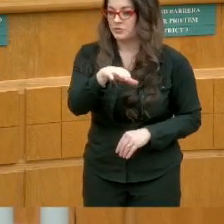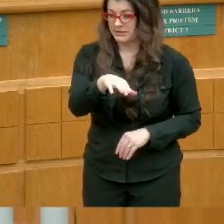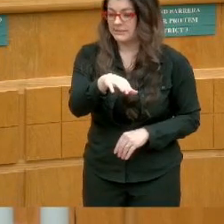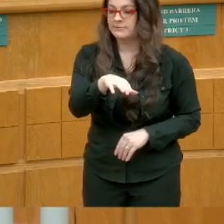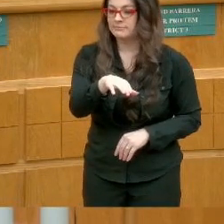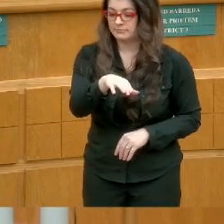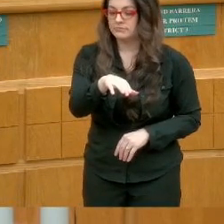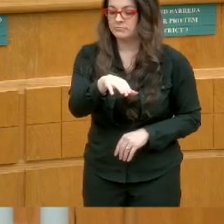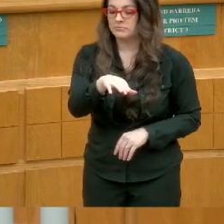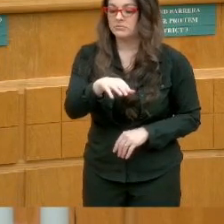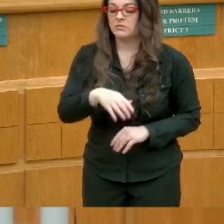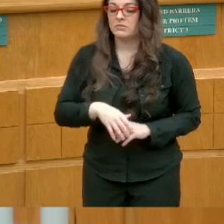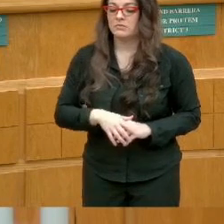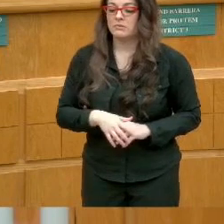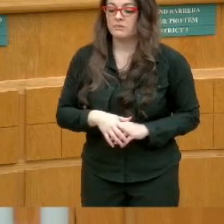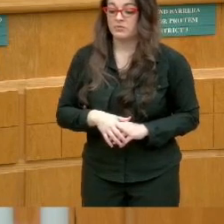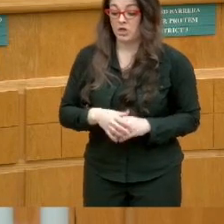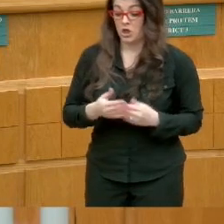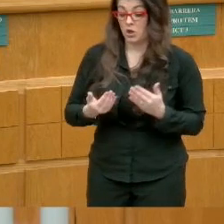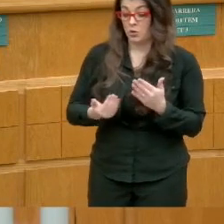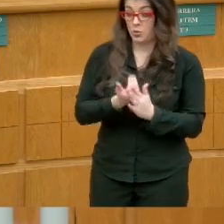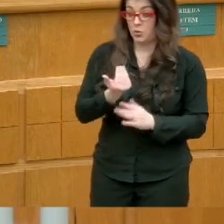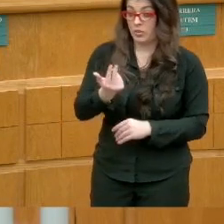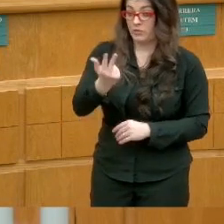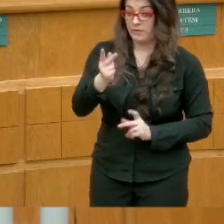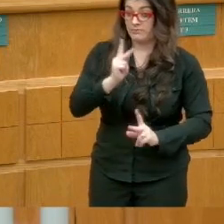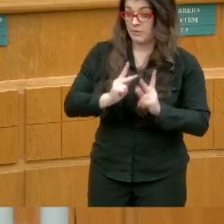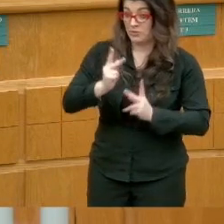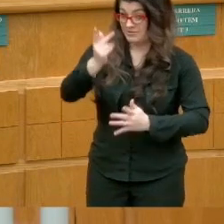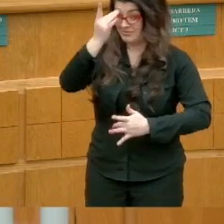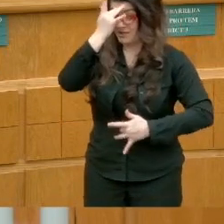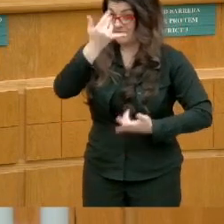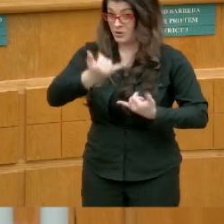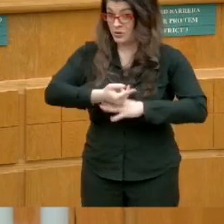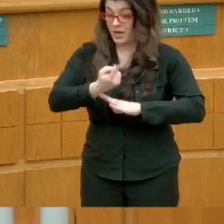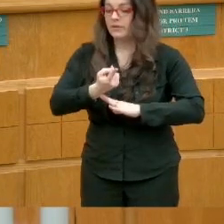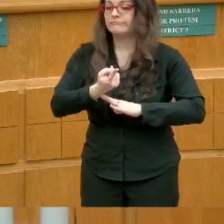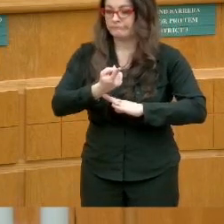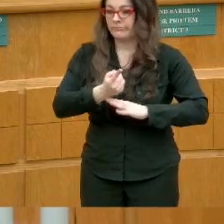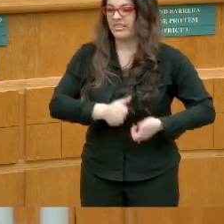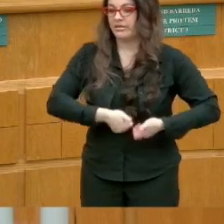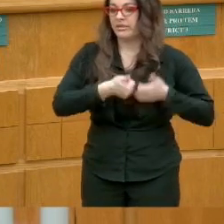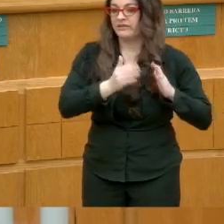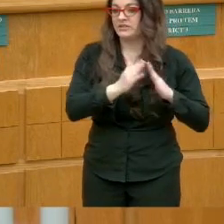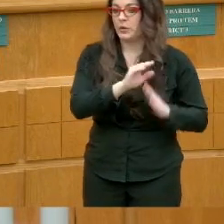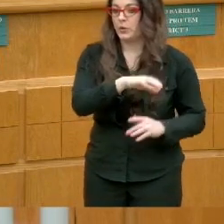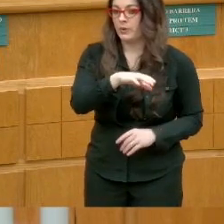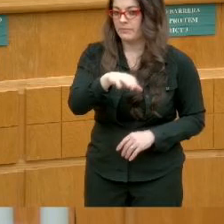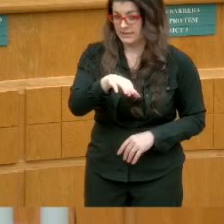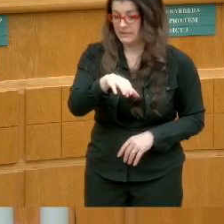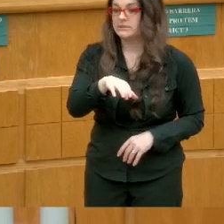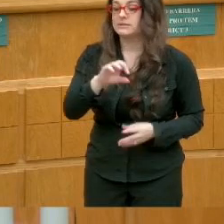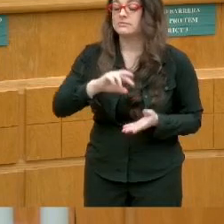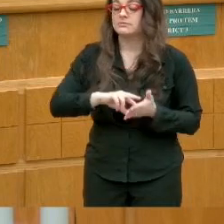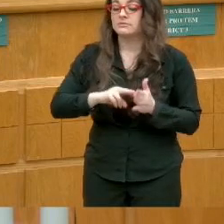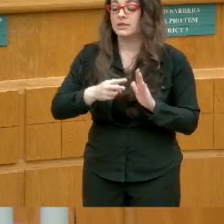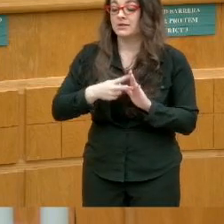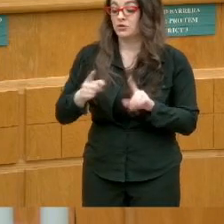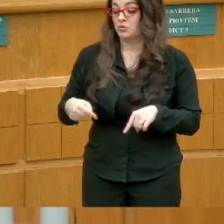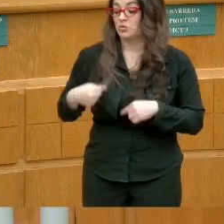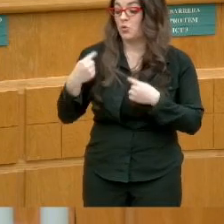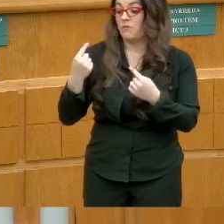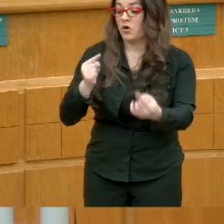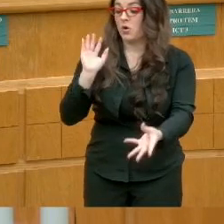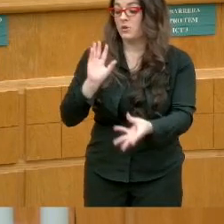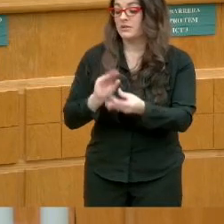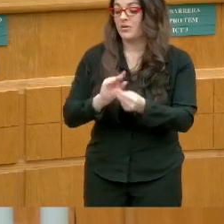3 cases that are new from today are from the city of Corpus Christi, so there's 99 persons to date that have had or